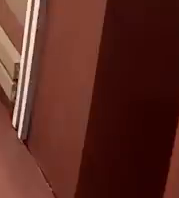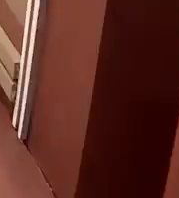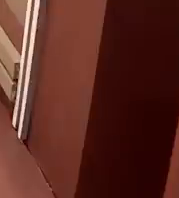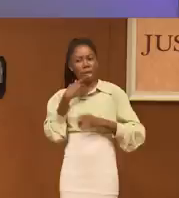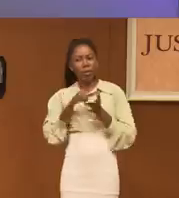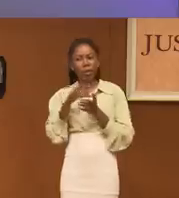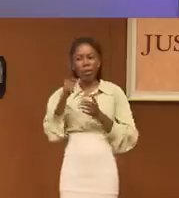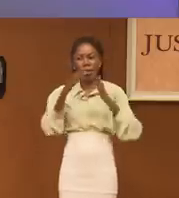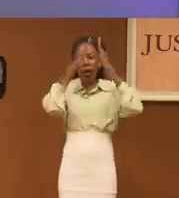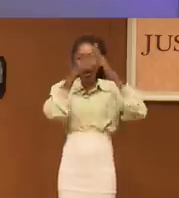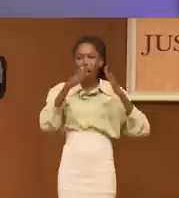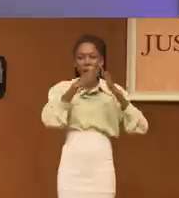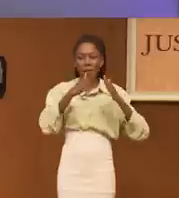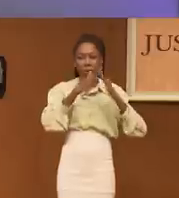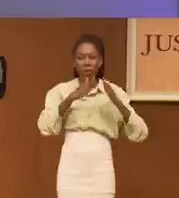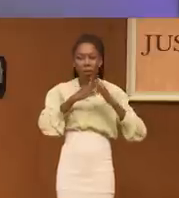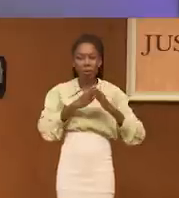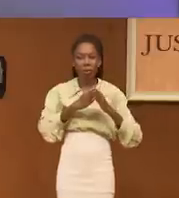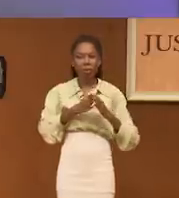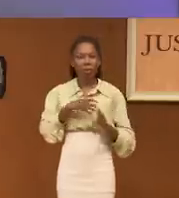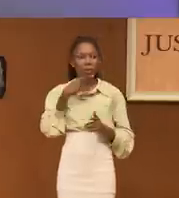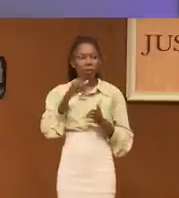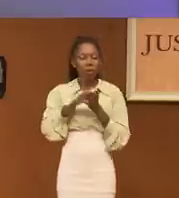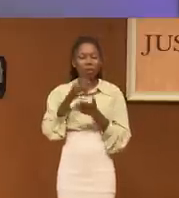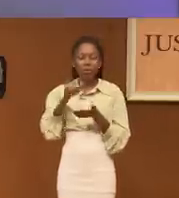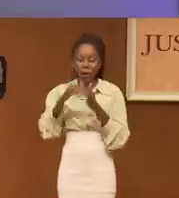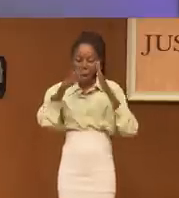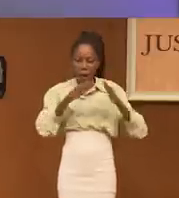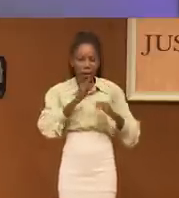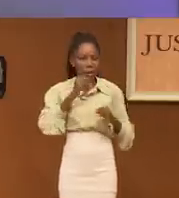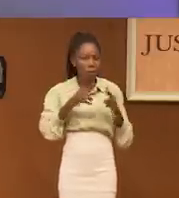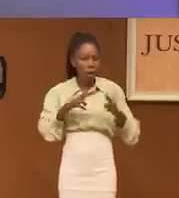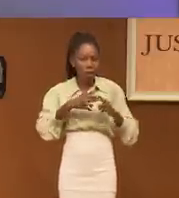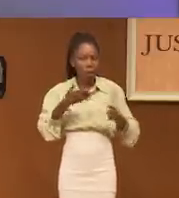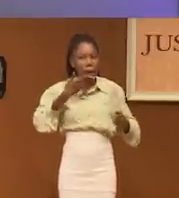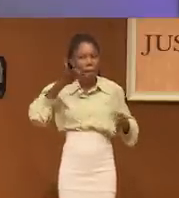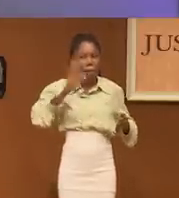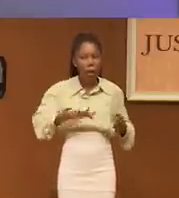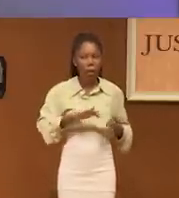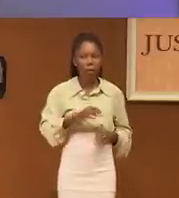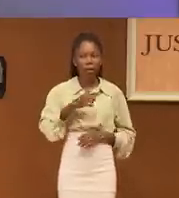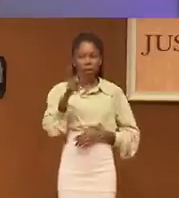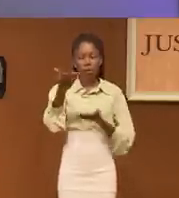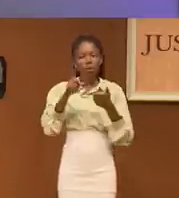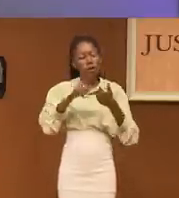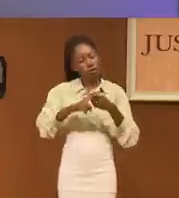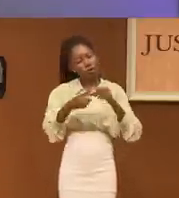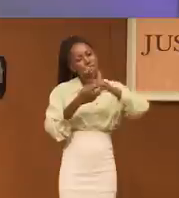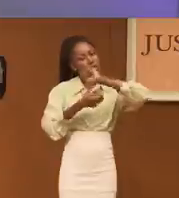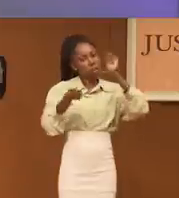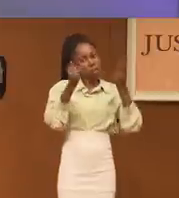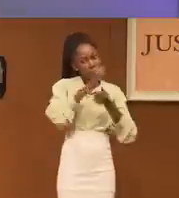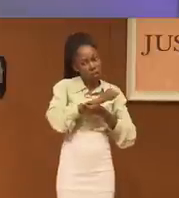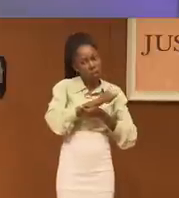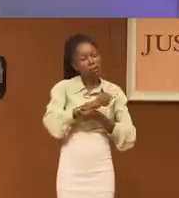bad. The current picture, I can even show it to you. The house is so bad. Say, what we want to do, we want to renovate the place. Give